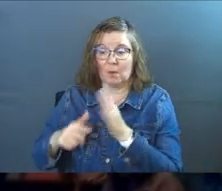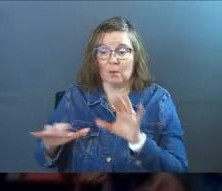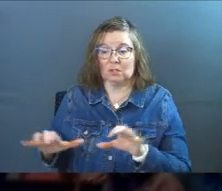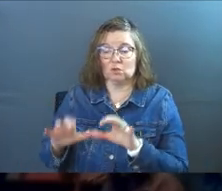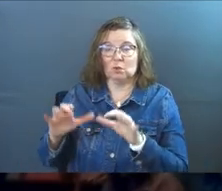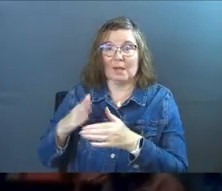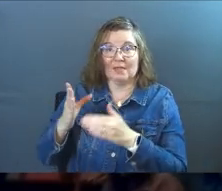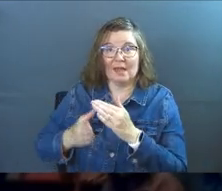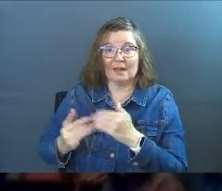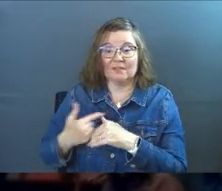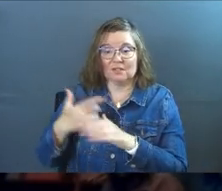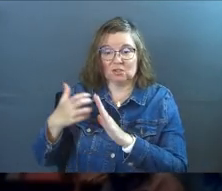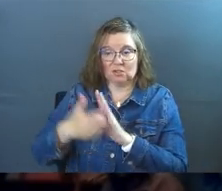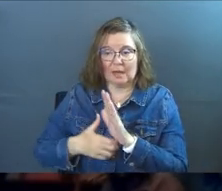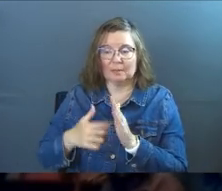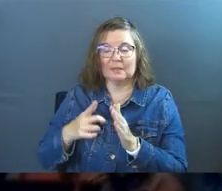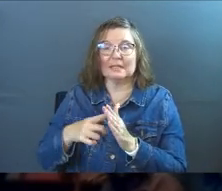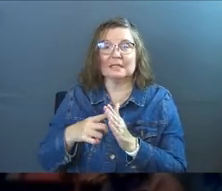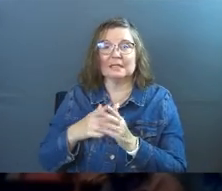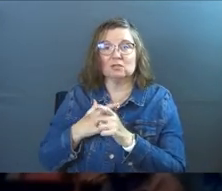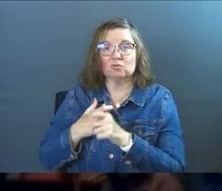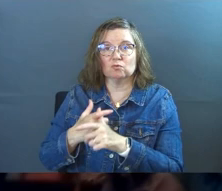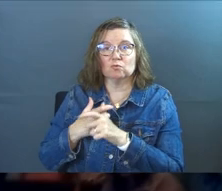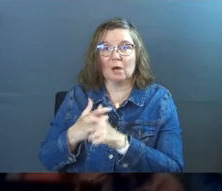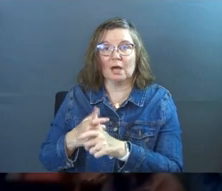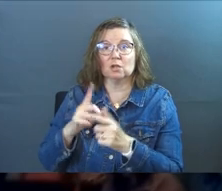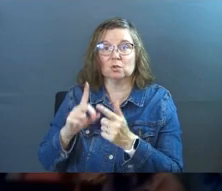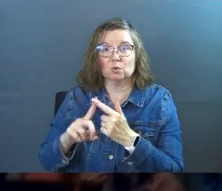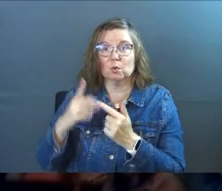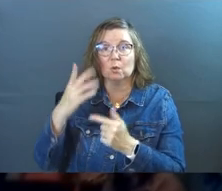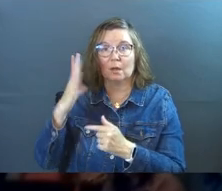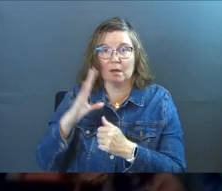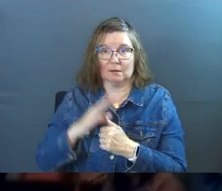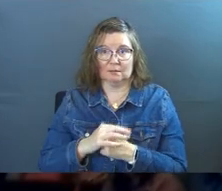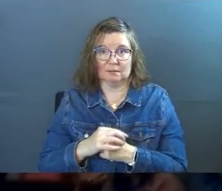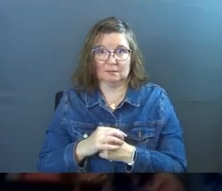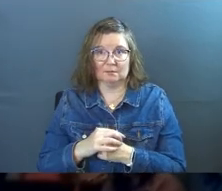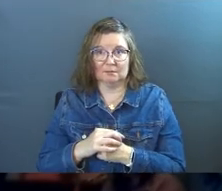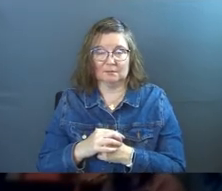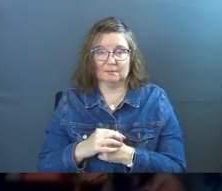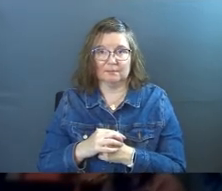he's doing at the end of this chapter, is he's running to God.